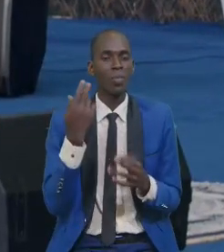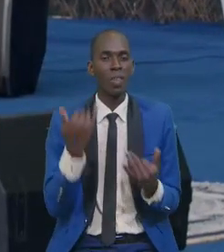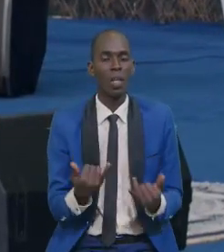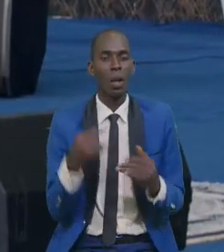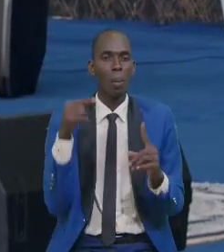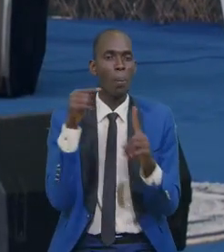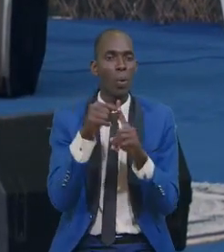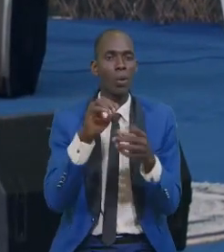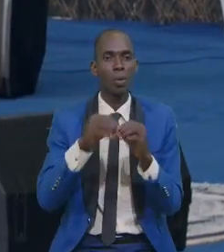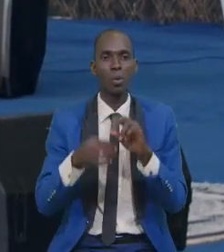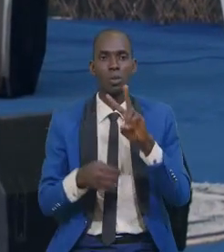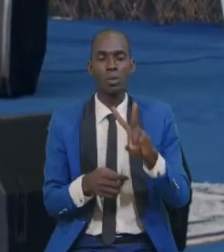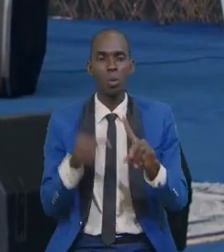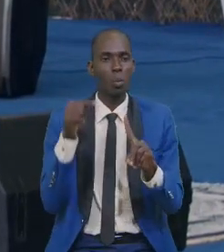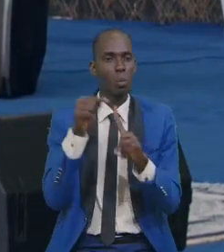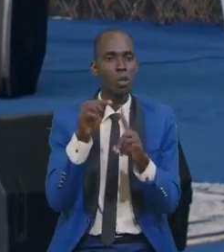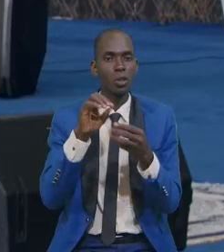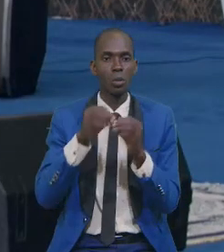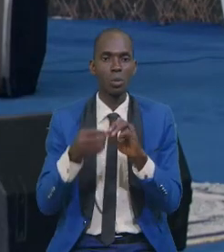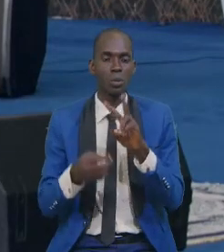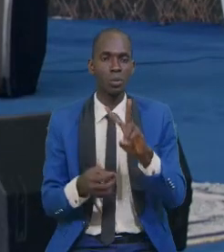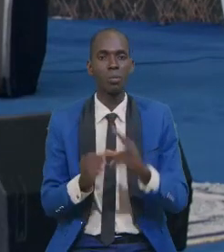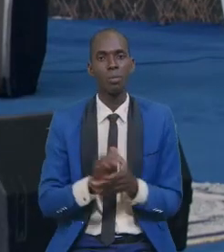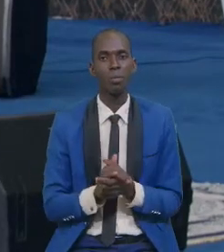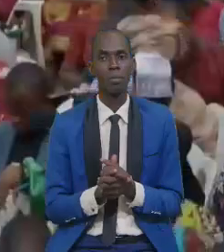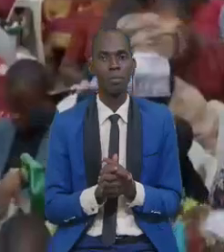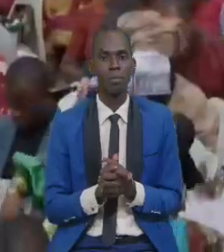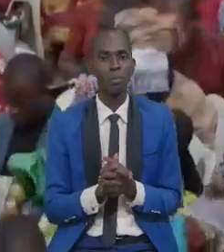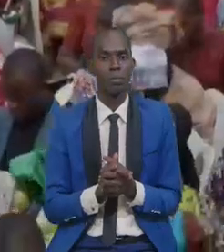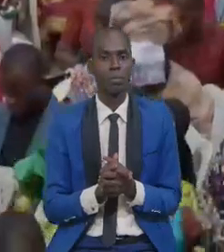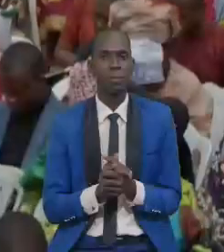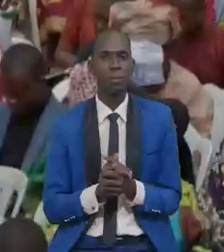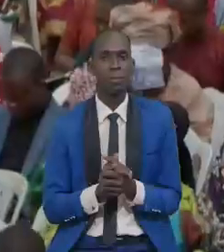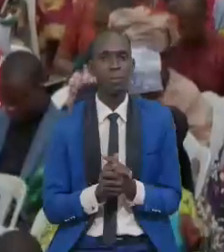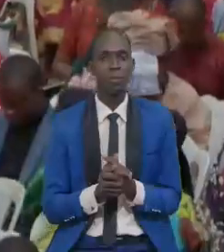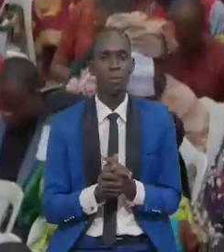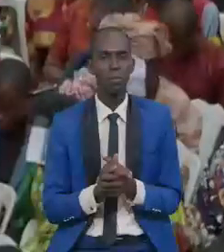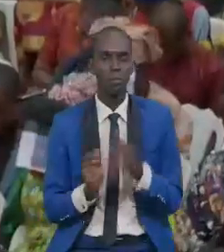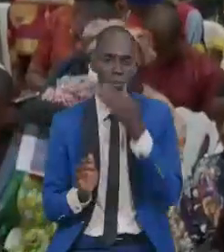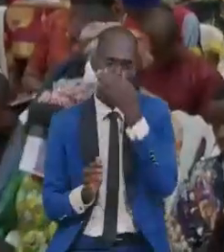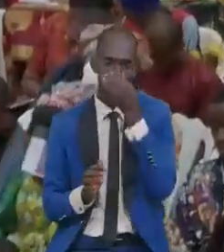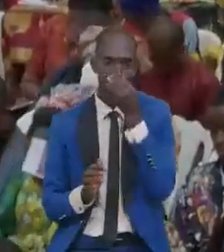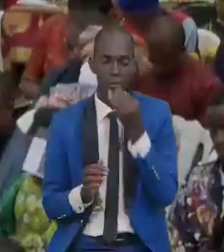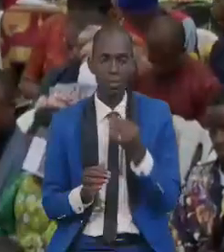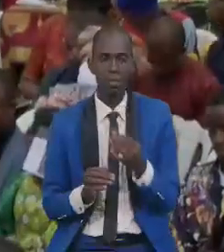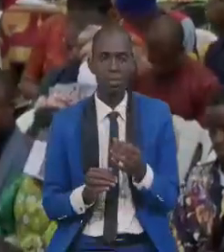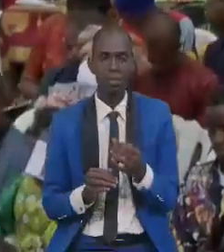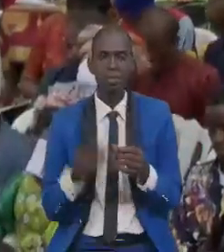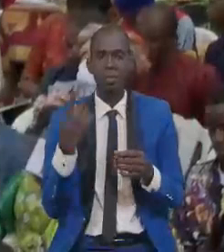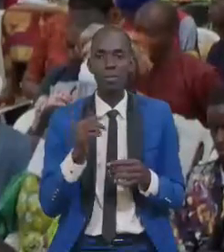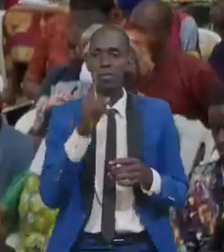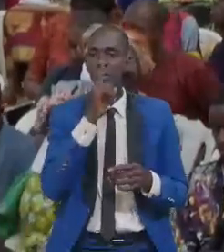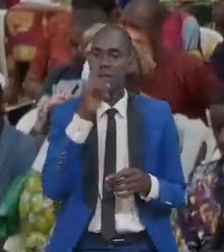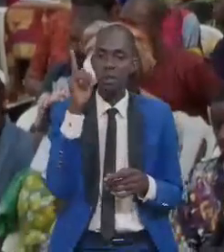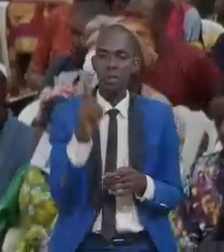number two. In point number two, we're looking at the ascertained call